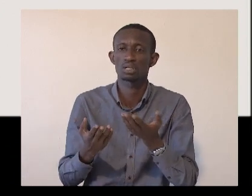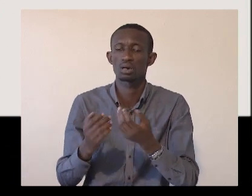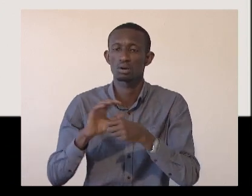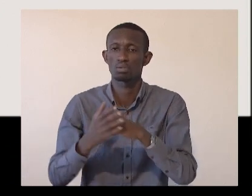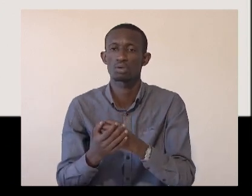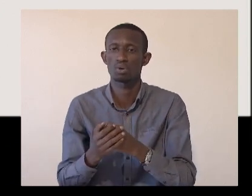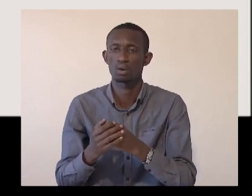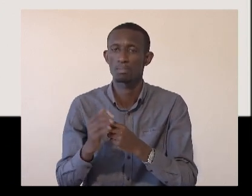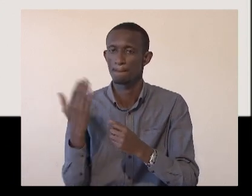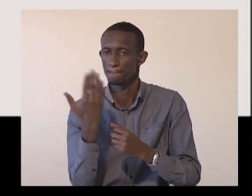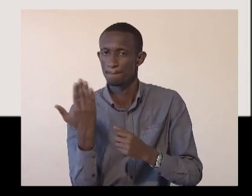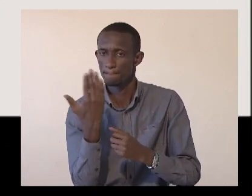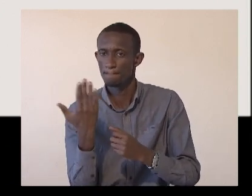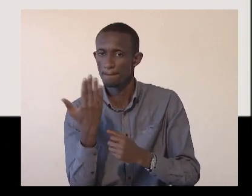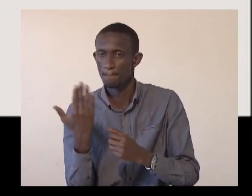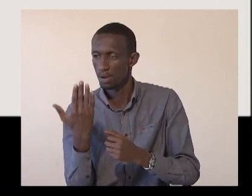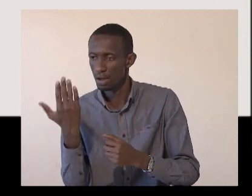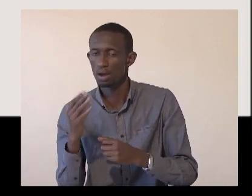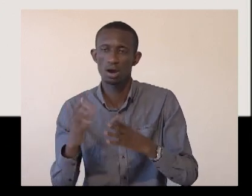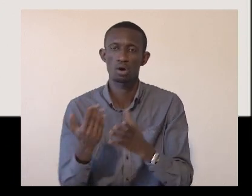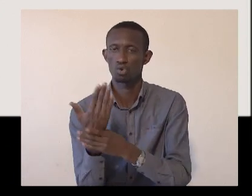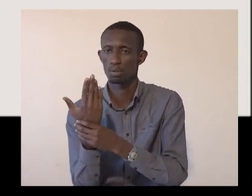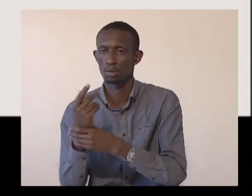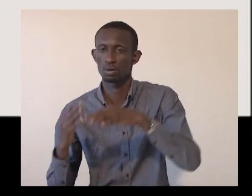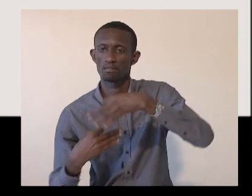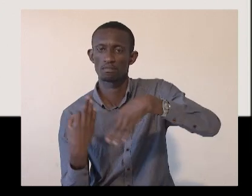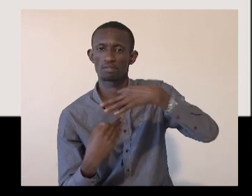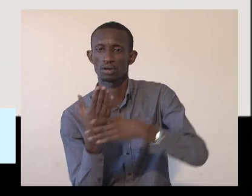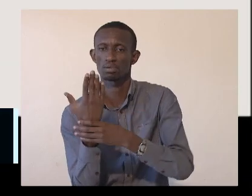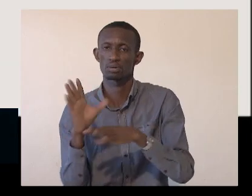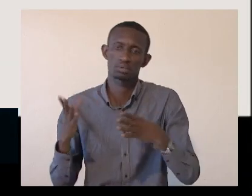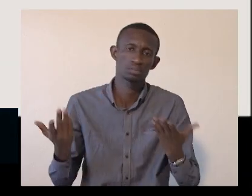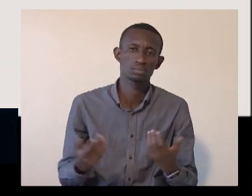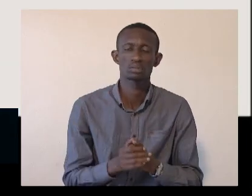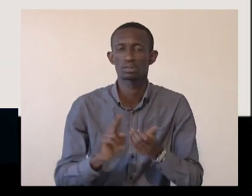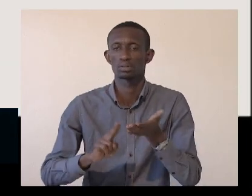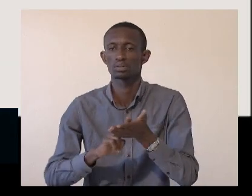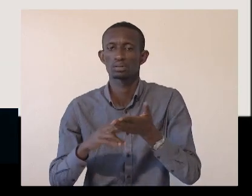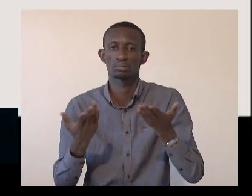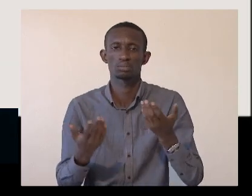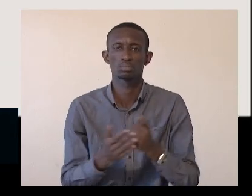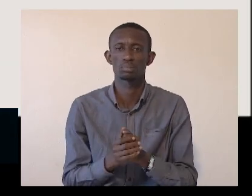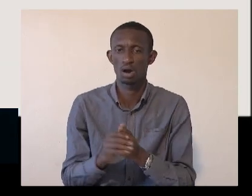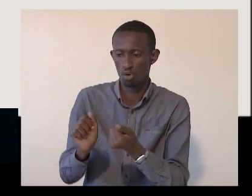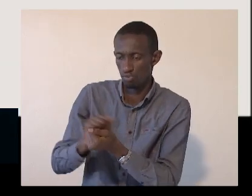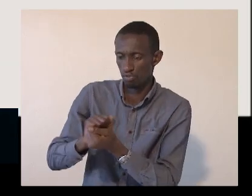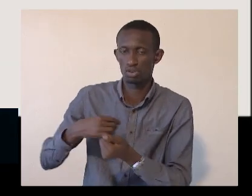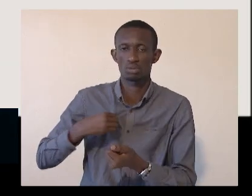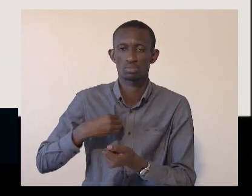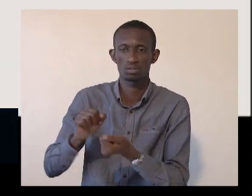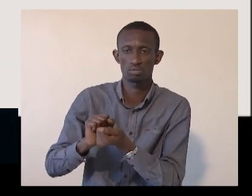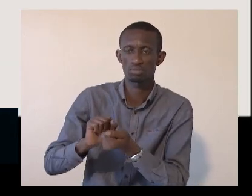textile industry, in paper industry. It can be used in laundry, so it has